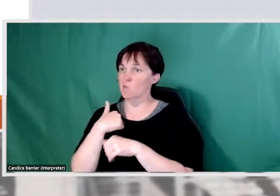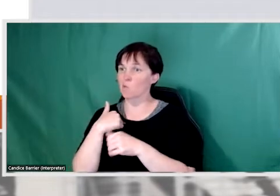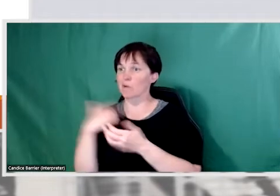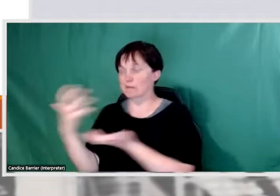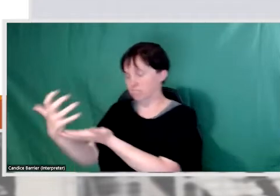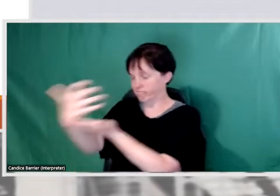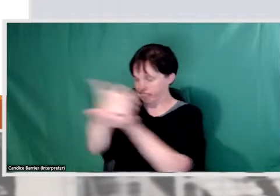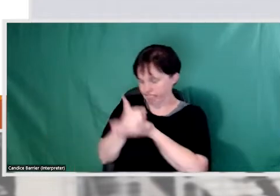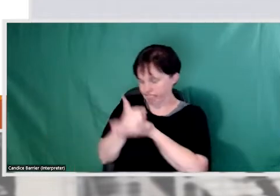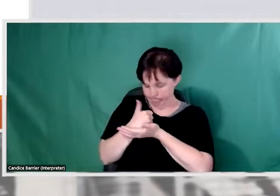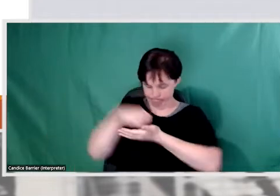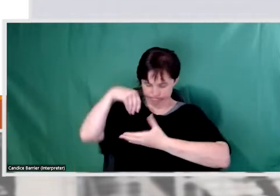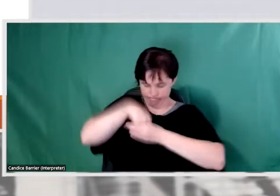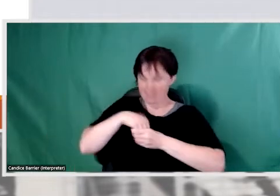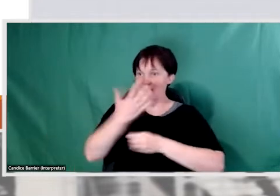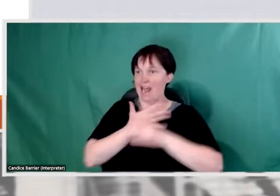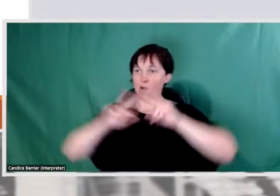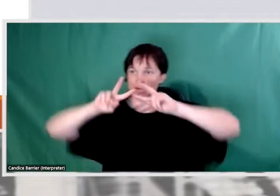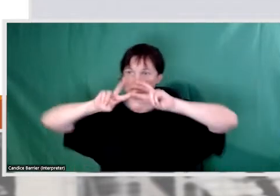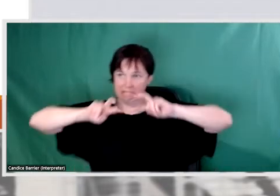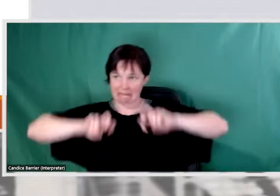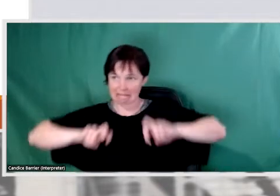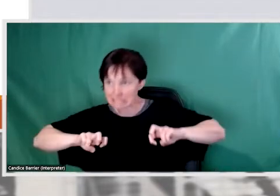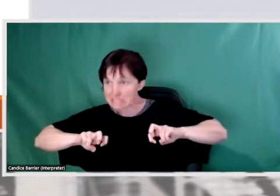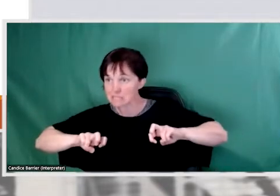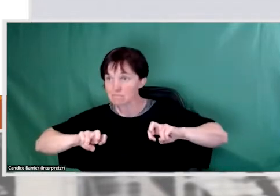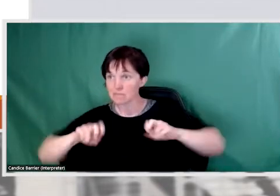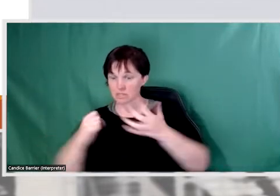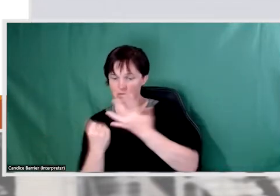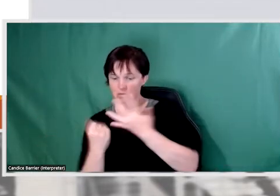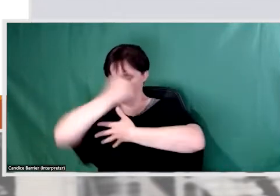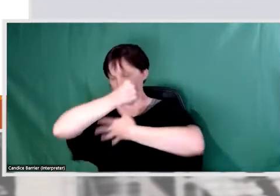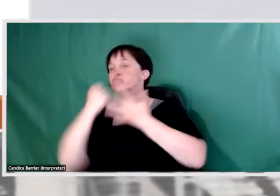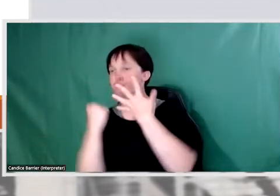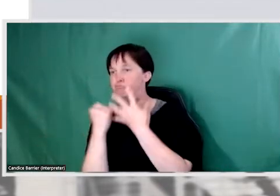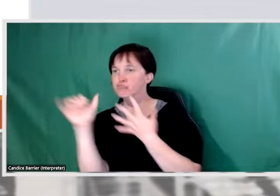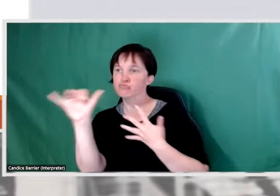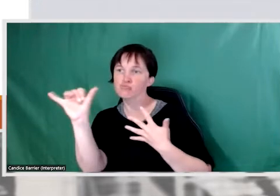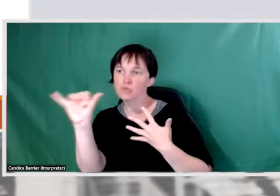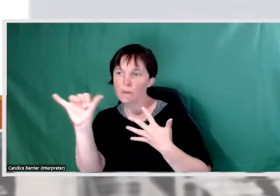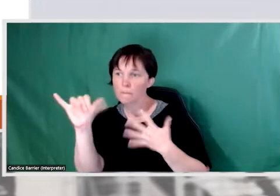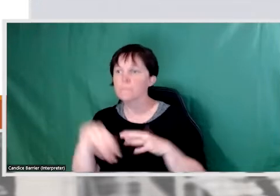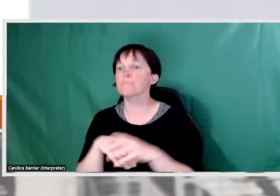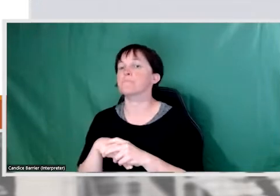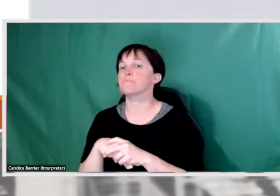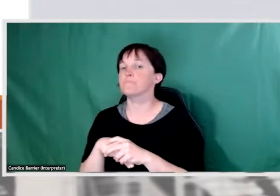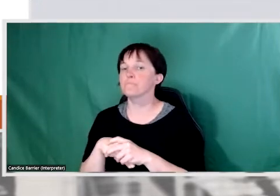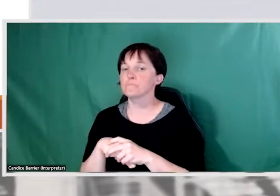assessment to help us prioritize. From that, we also, based on the